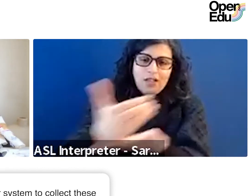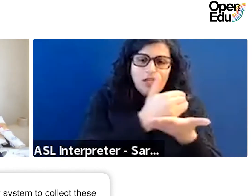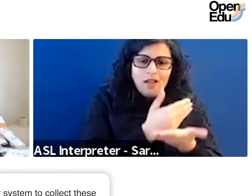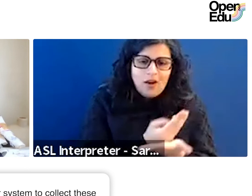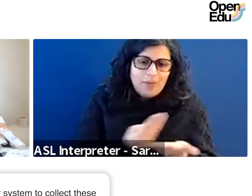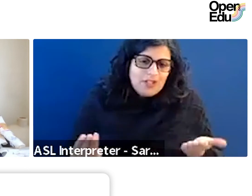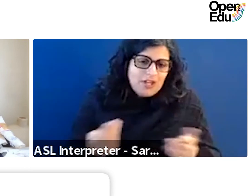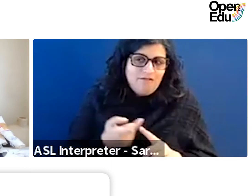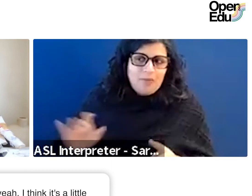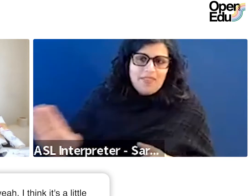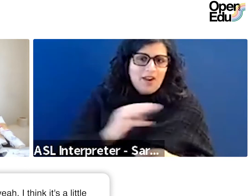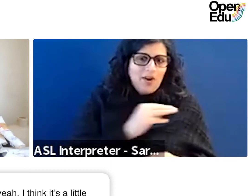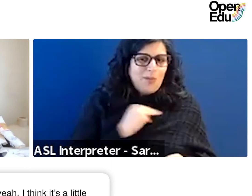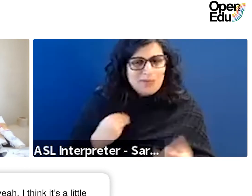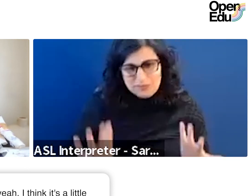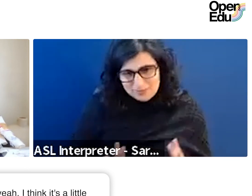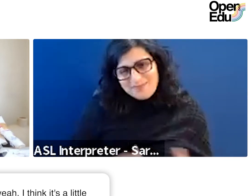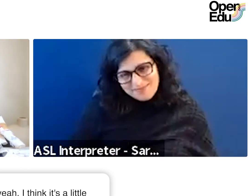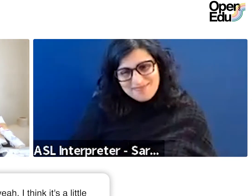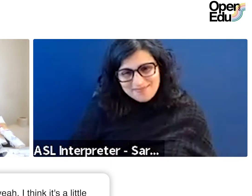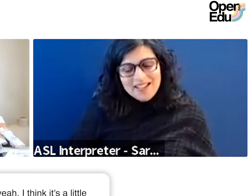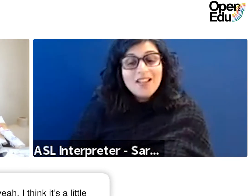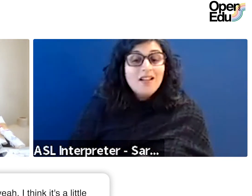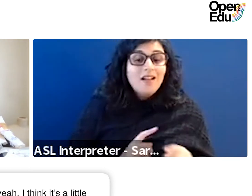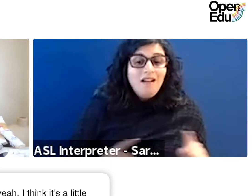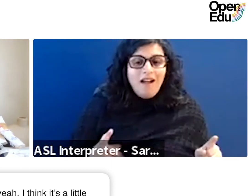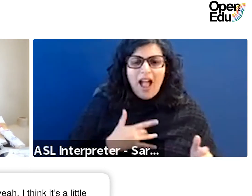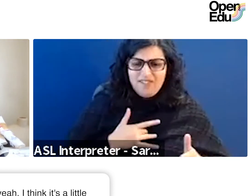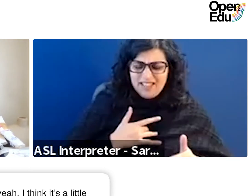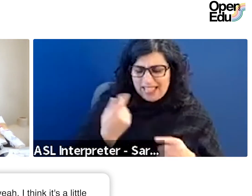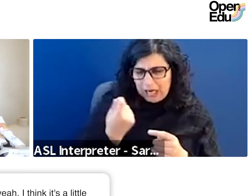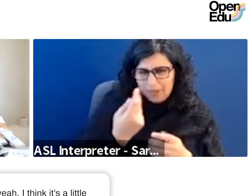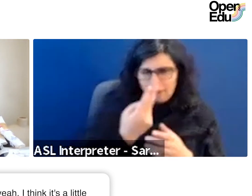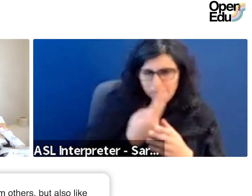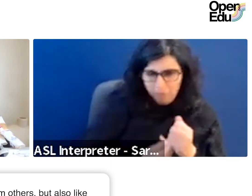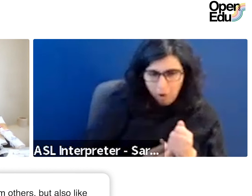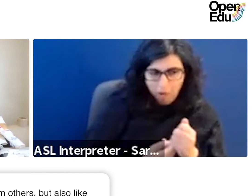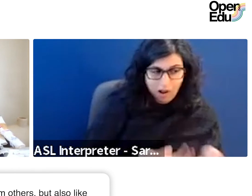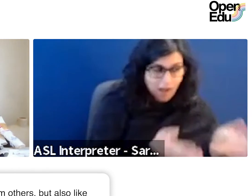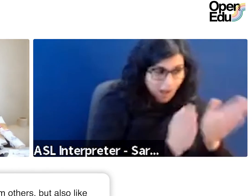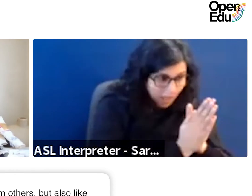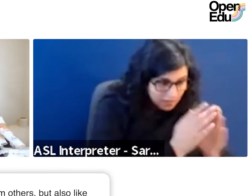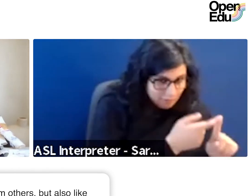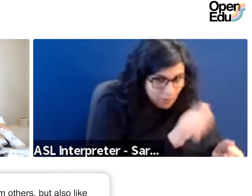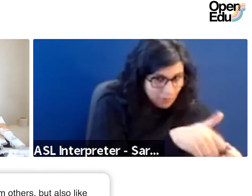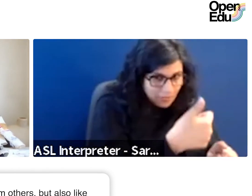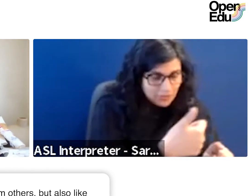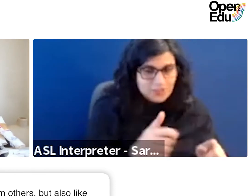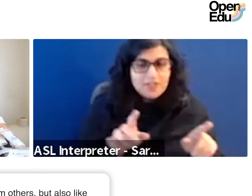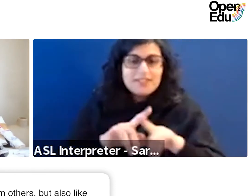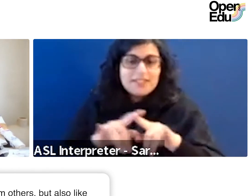from their members. But yeah, I think it's a little bit of both, like asking for it from others, but also